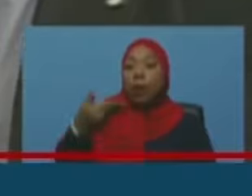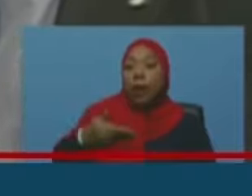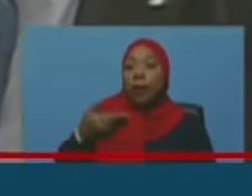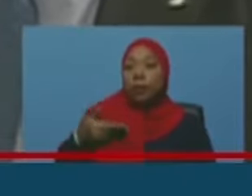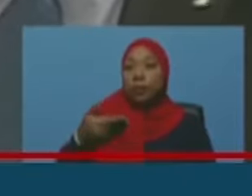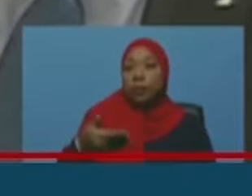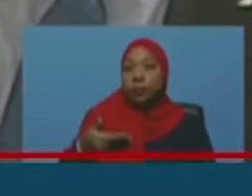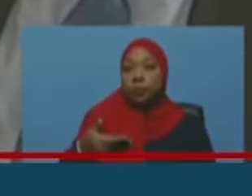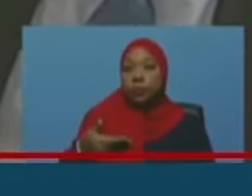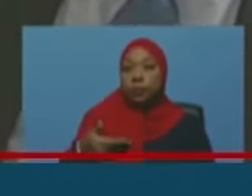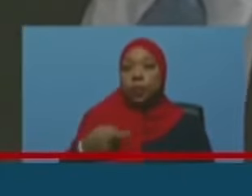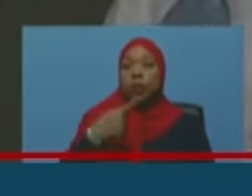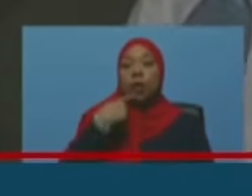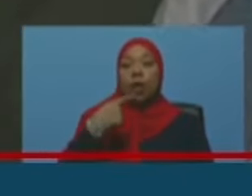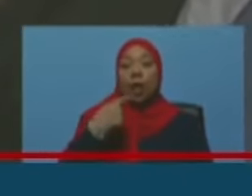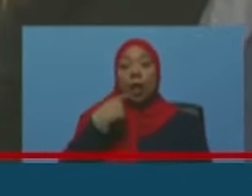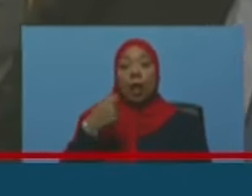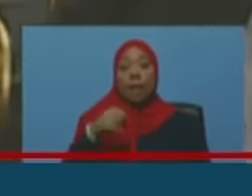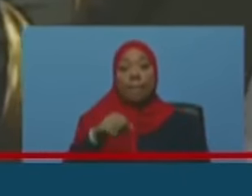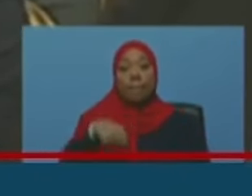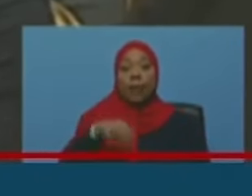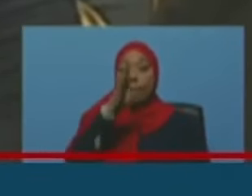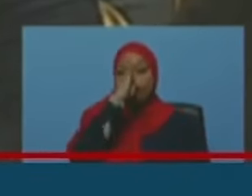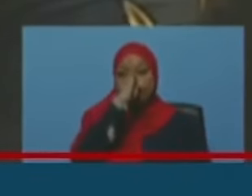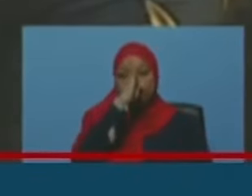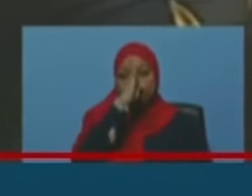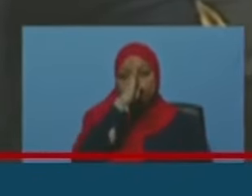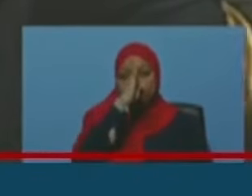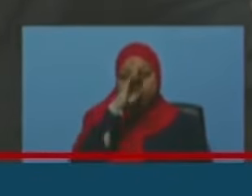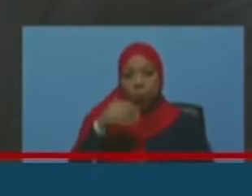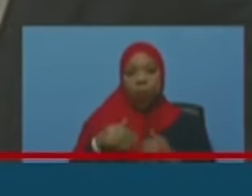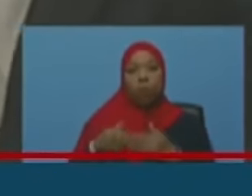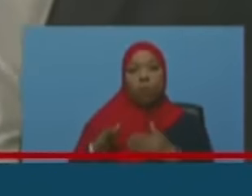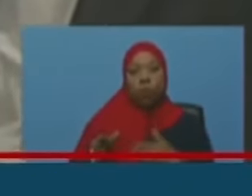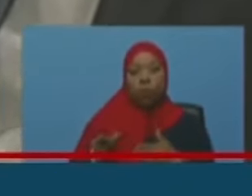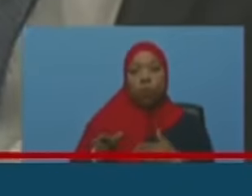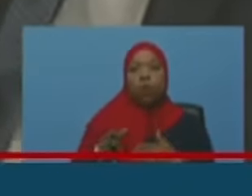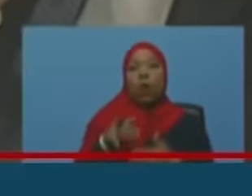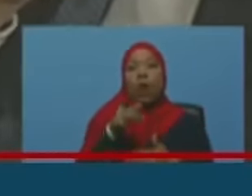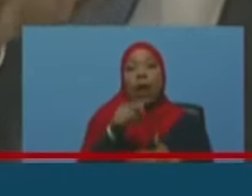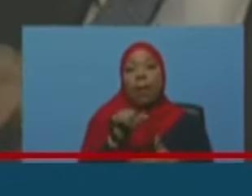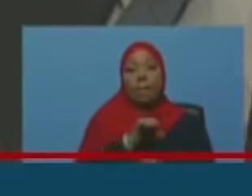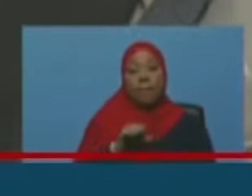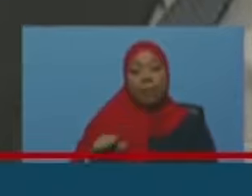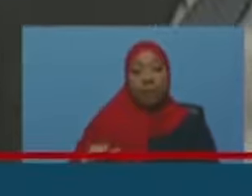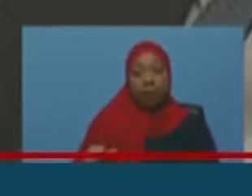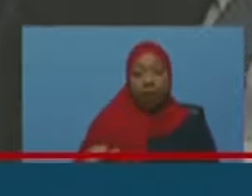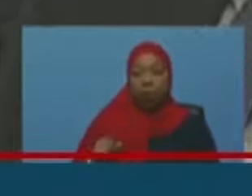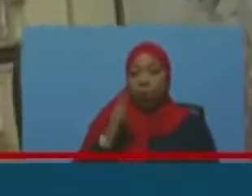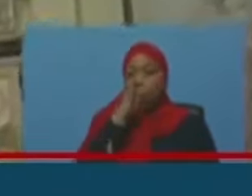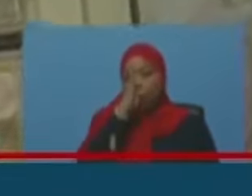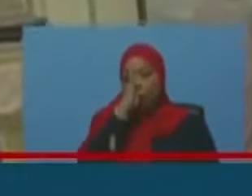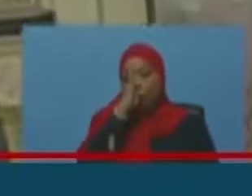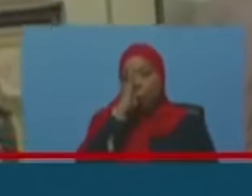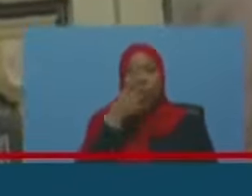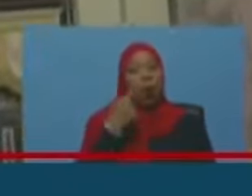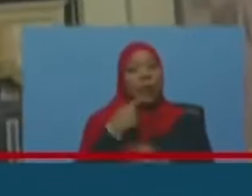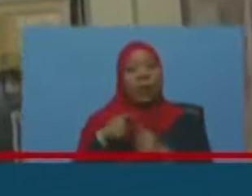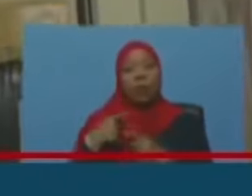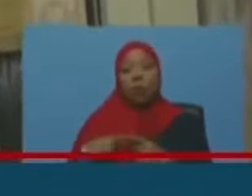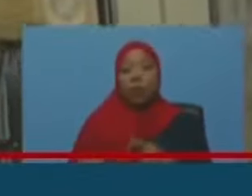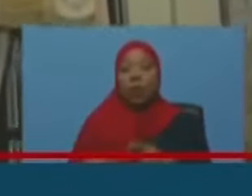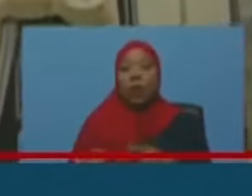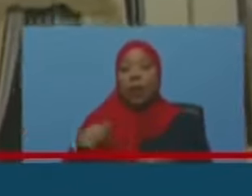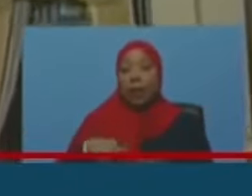public banks, the private banks, well, the Venezuelan Central Bank, as the highest monetary authority in the